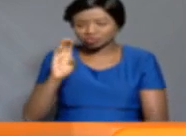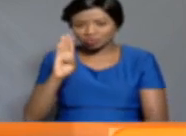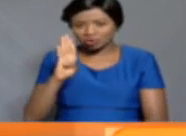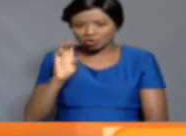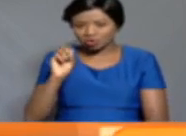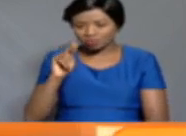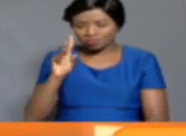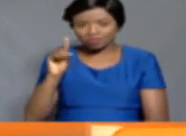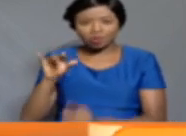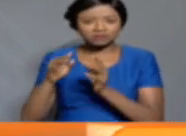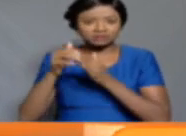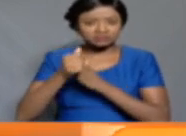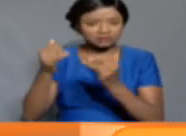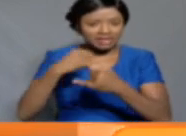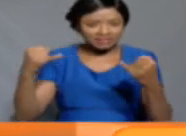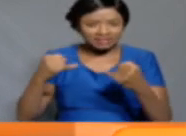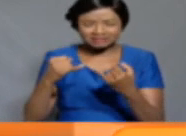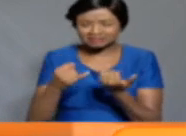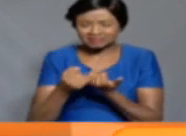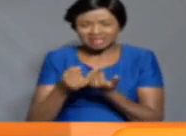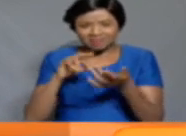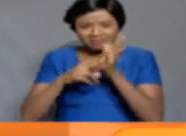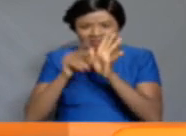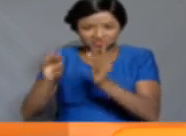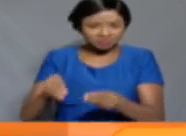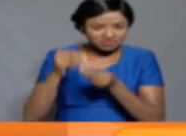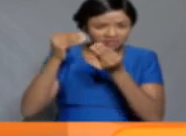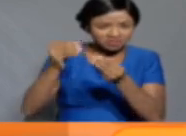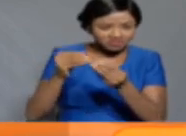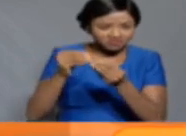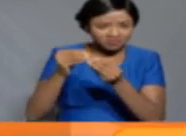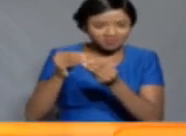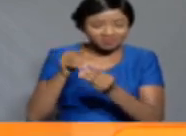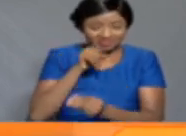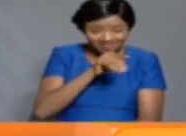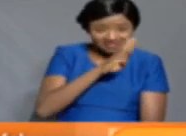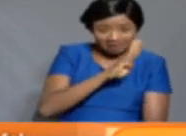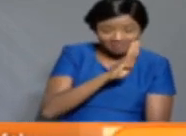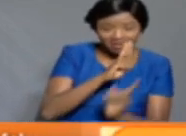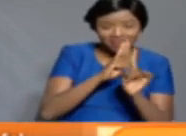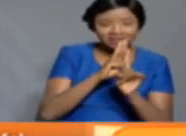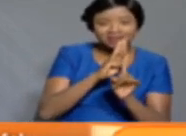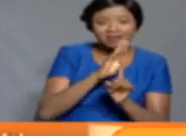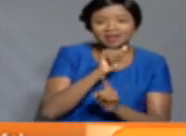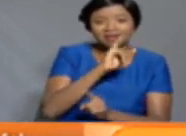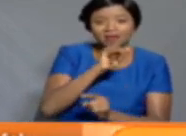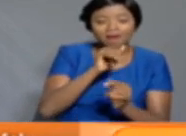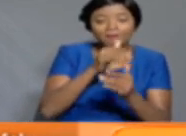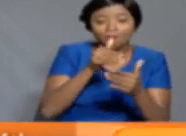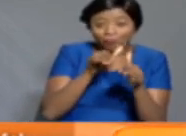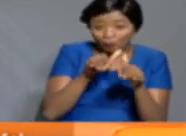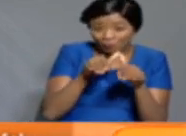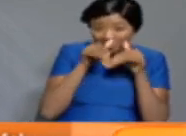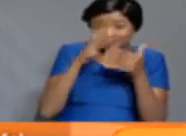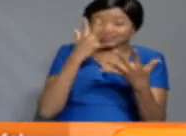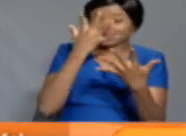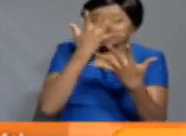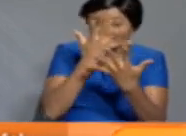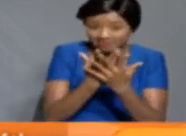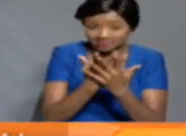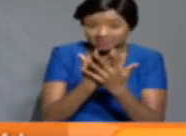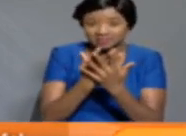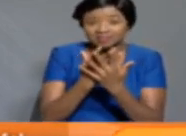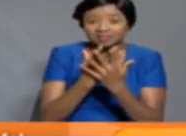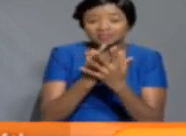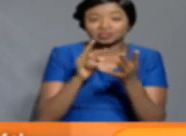High Court may grant anticipatory bail, that is bail pending arrest, not is the High Court, provided